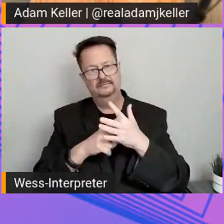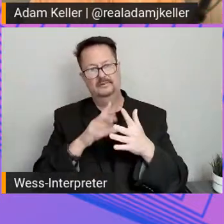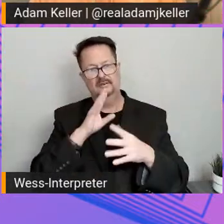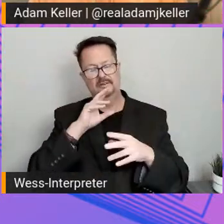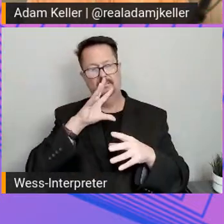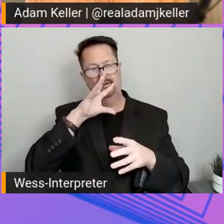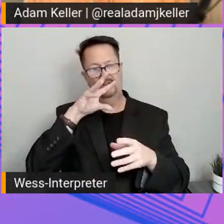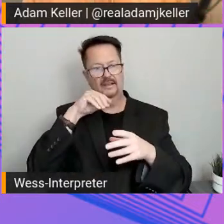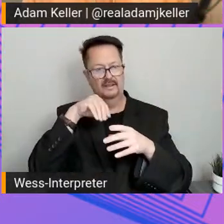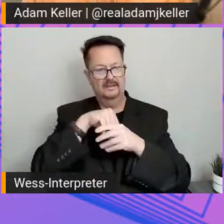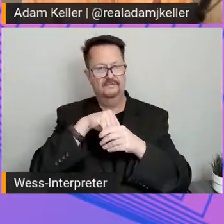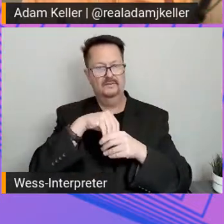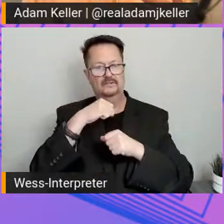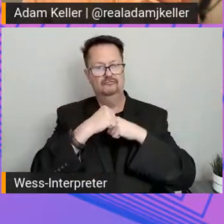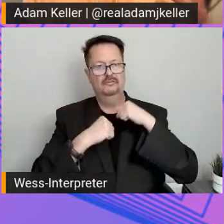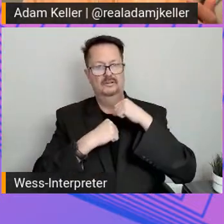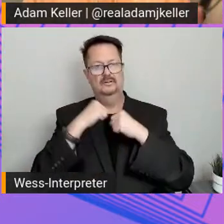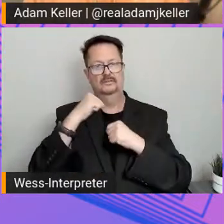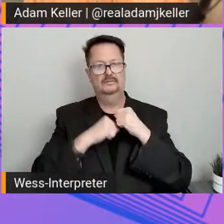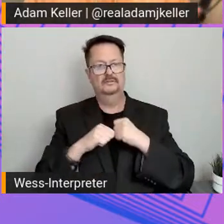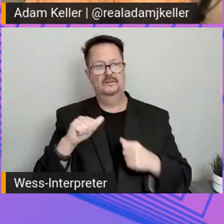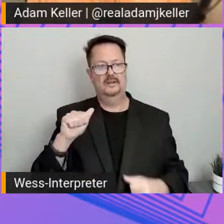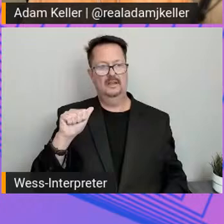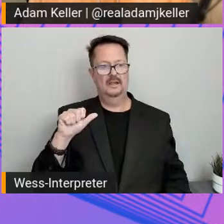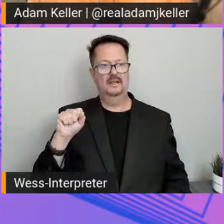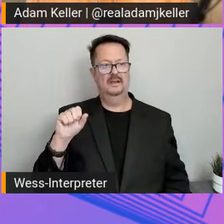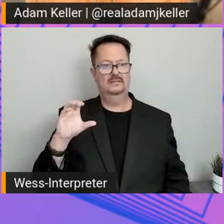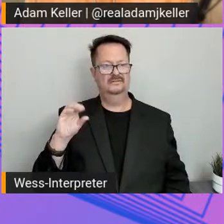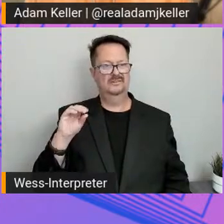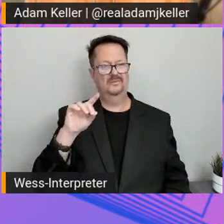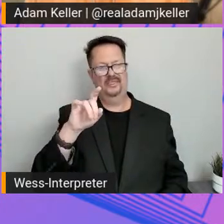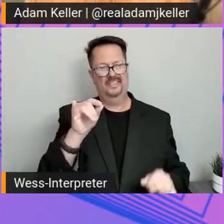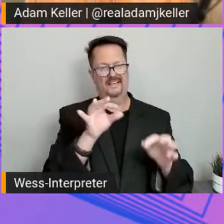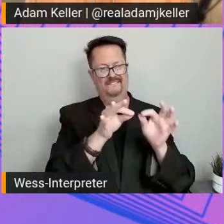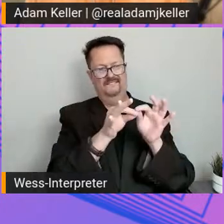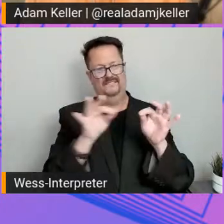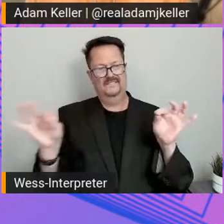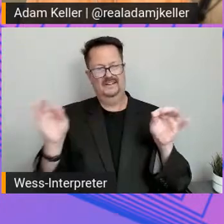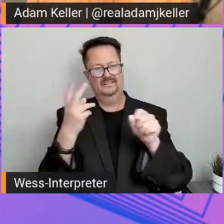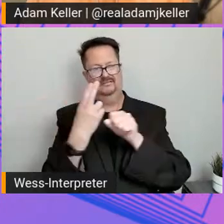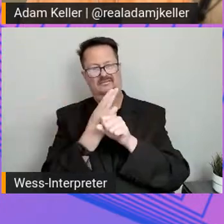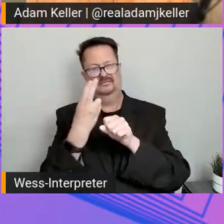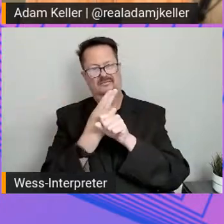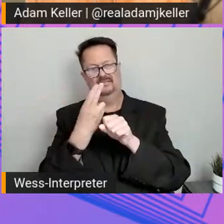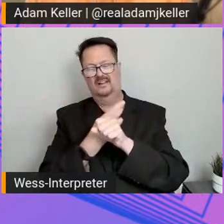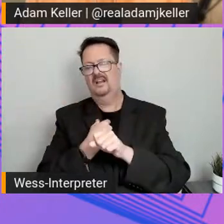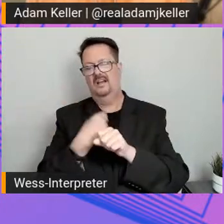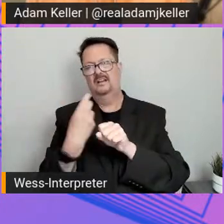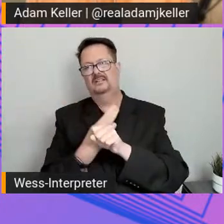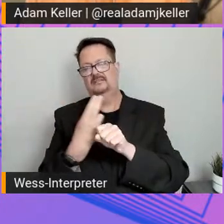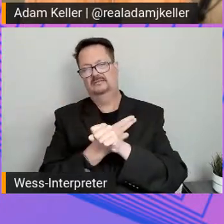code. So this term is used a lot. I